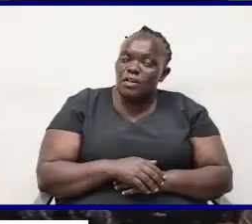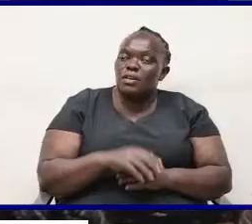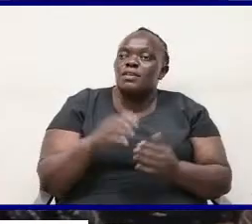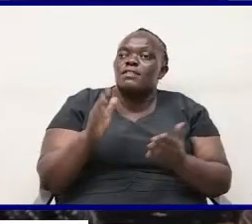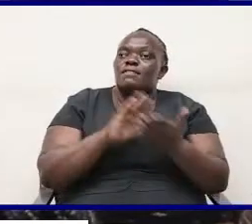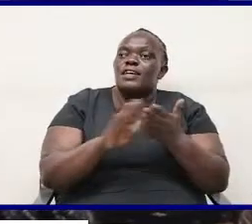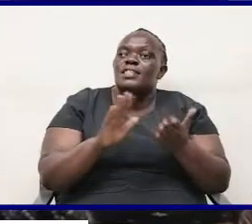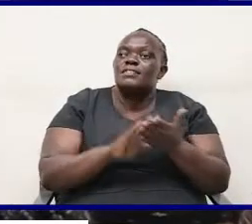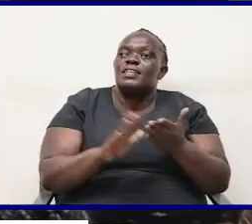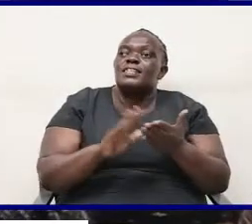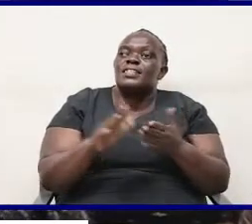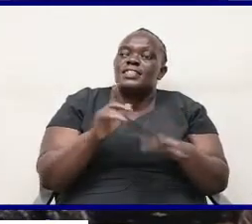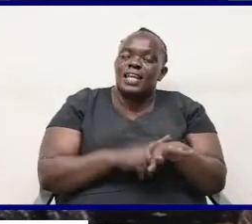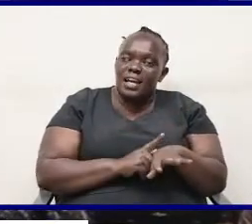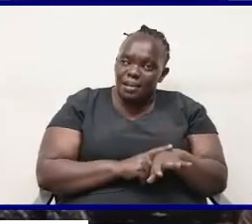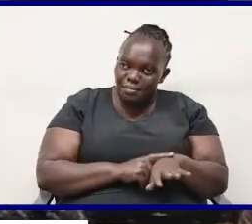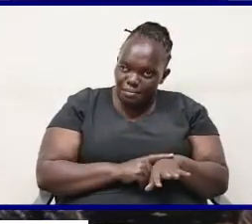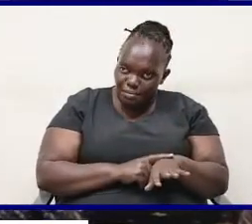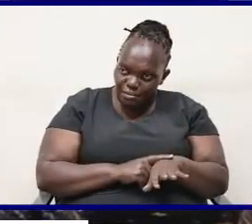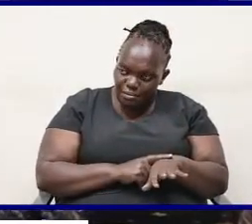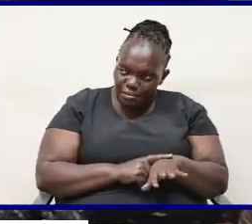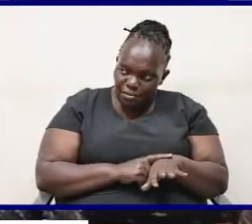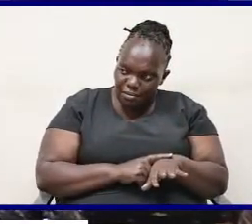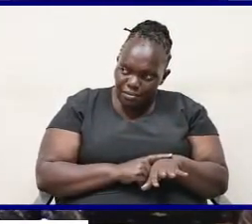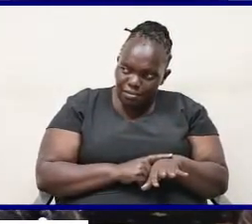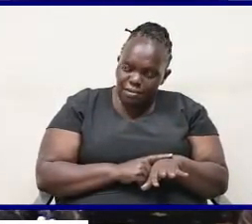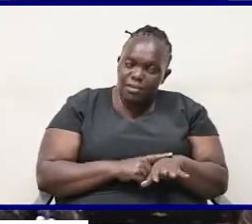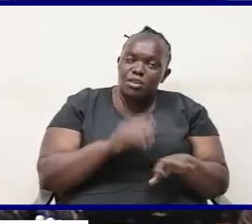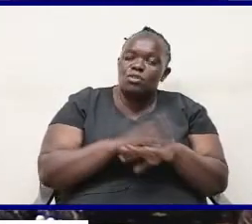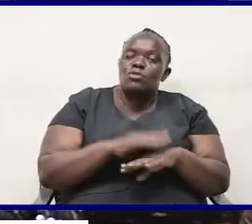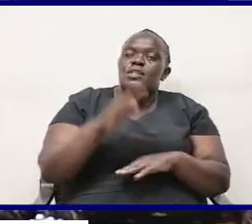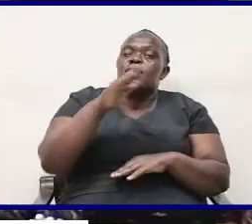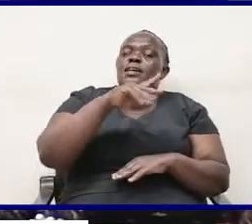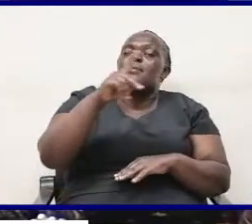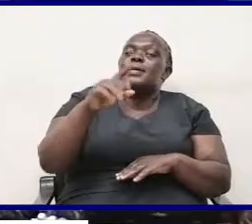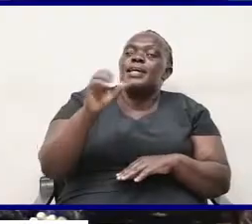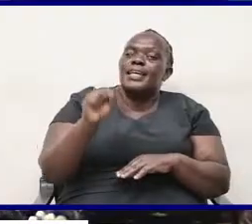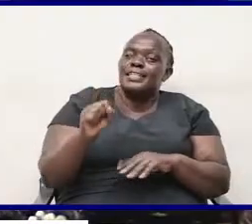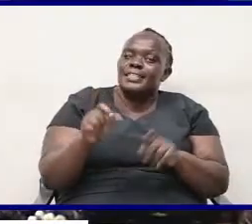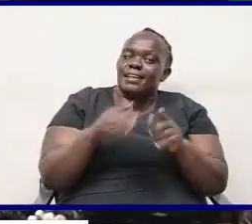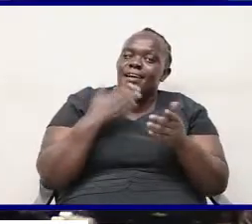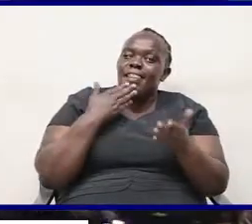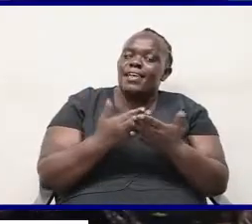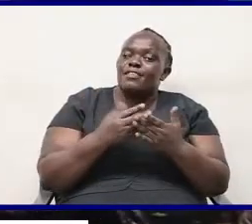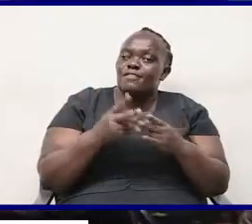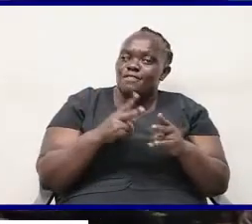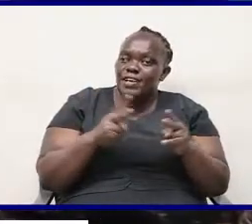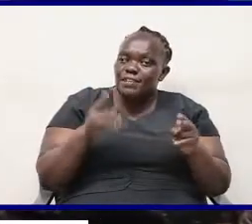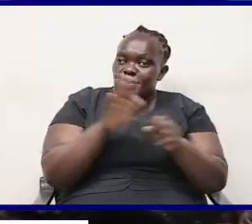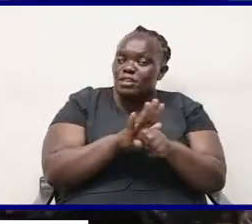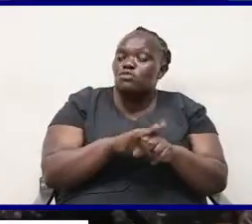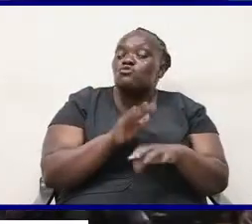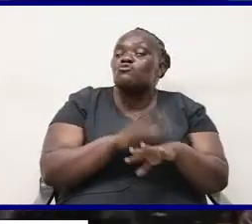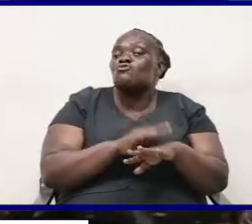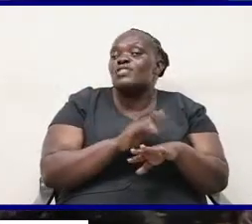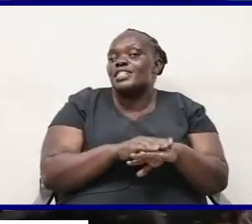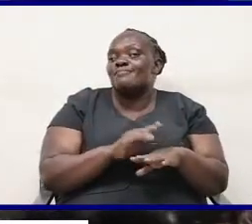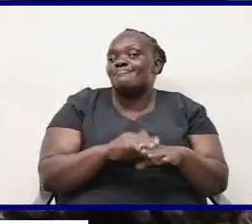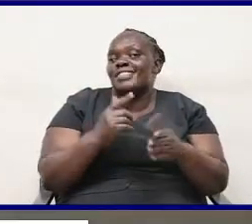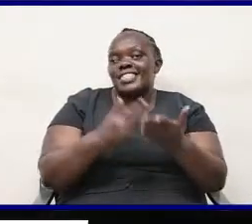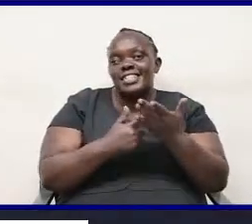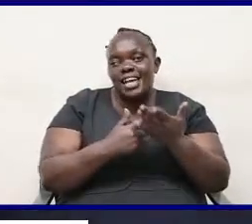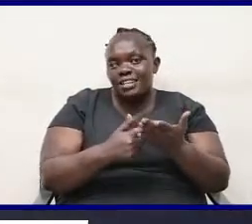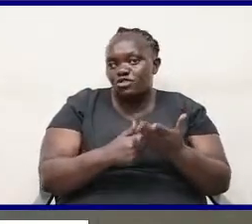Quickly, please, because of time. Yes. Good evening, Madam PS. Thank you very much for the insightful session.